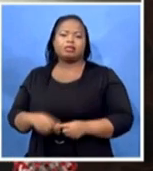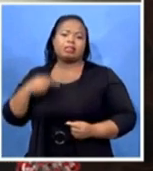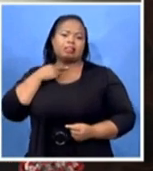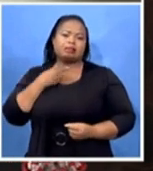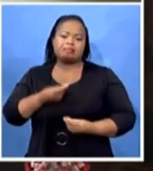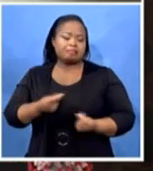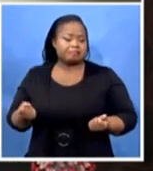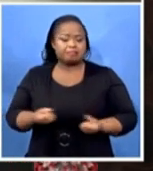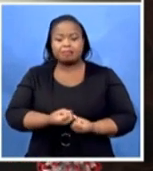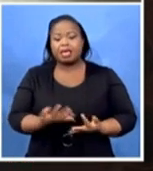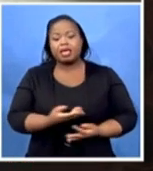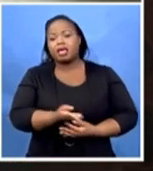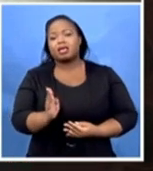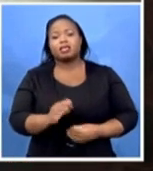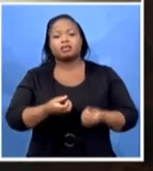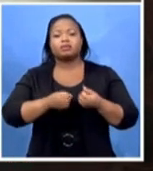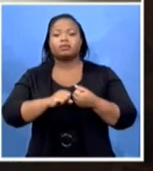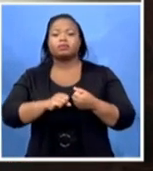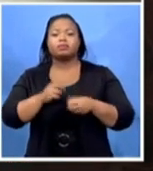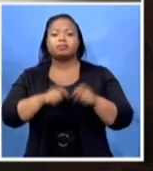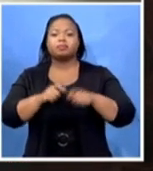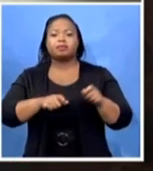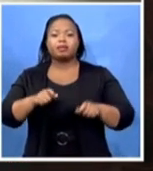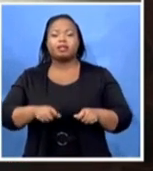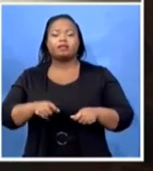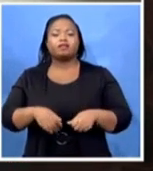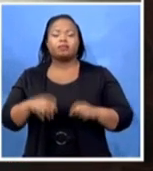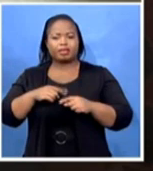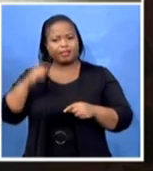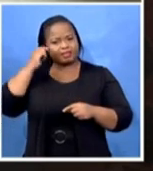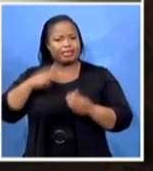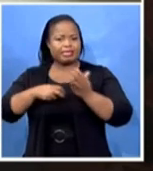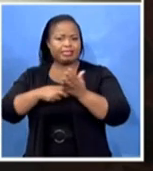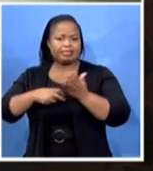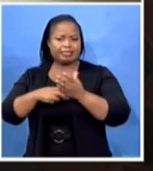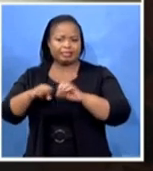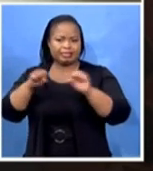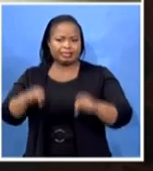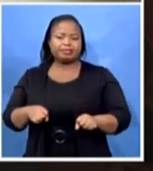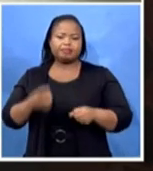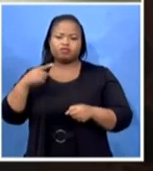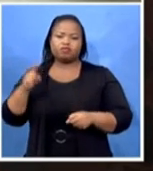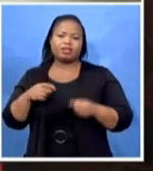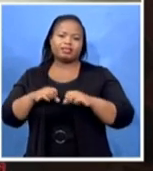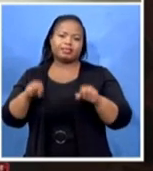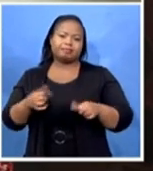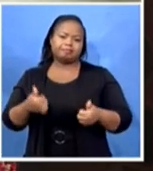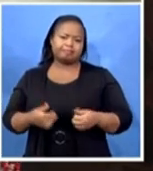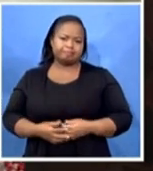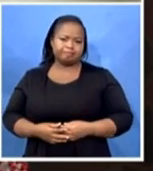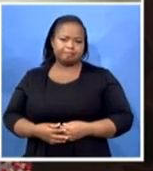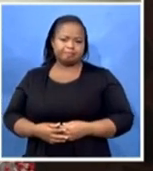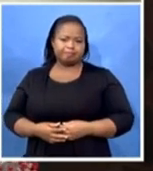compliant, I think the coupon system is the right system at this point in time. Of course, such a